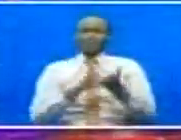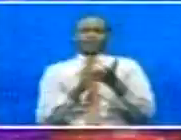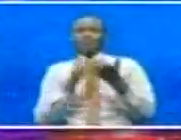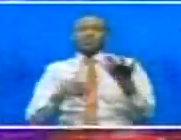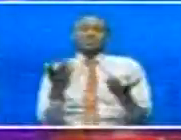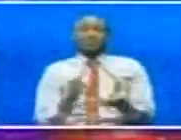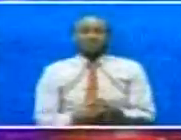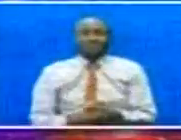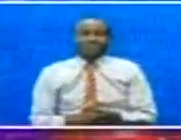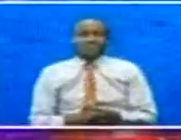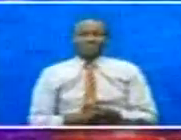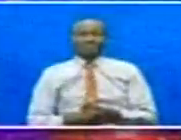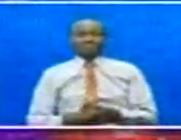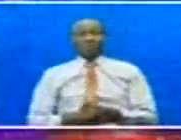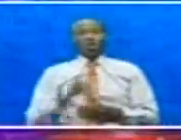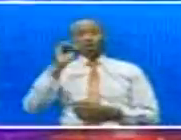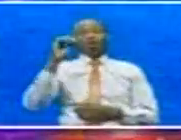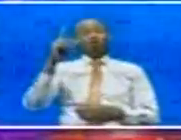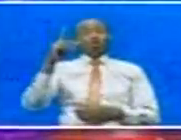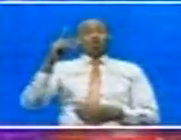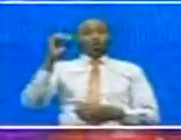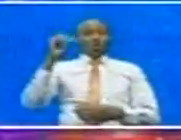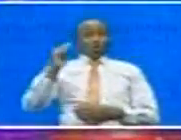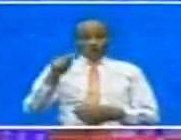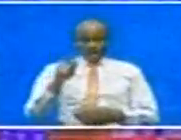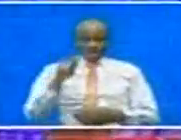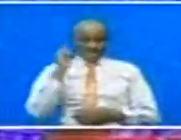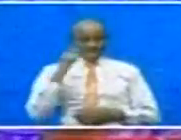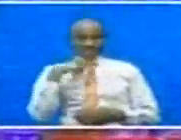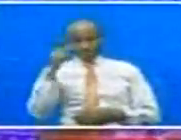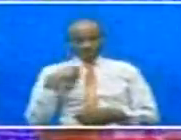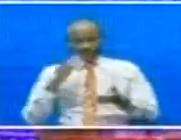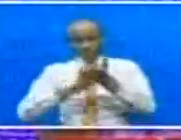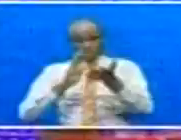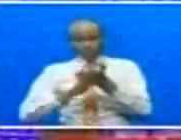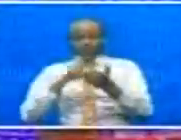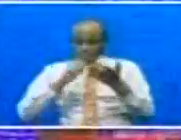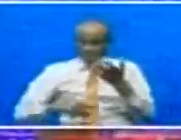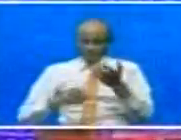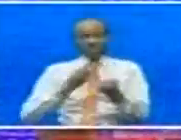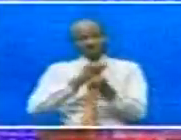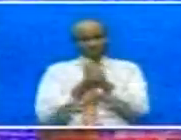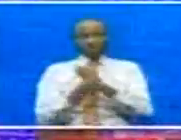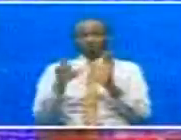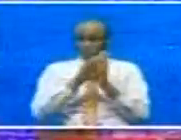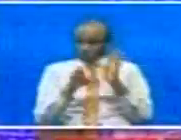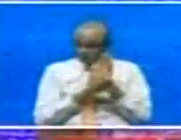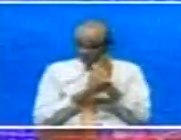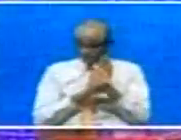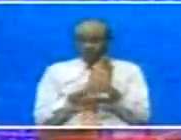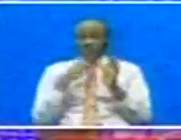things? Okoa Kenya is proposing a whole raft of changes to the constitution to deal first with